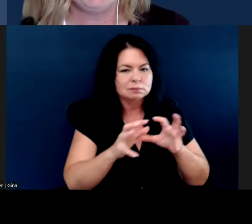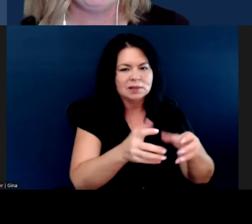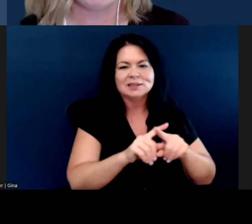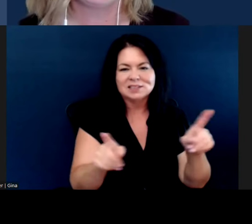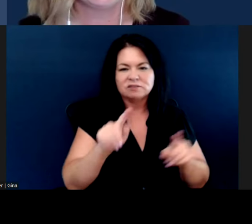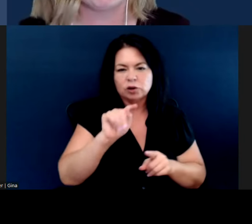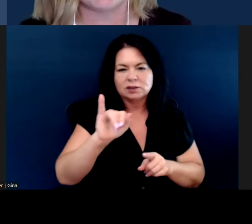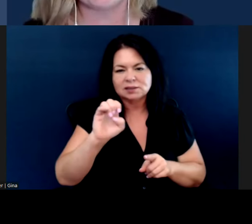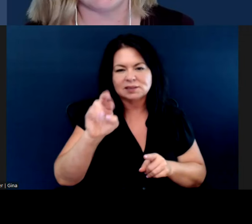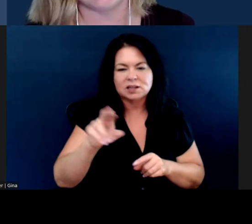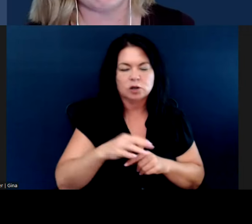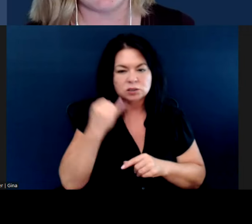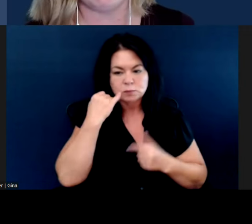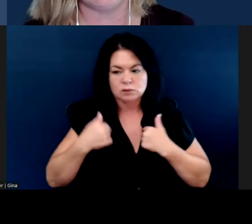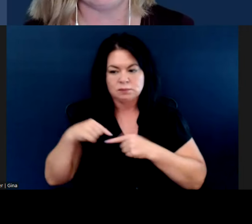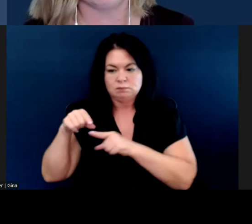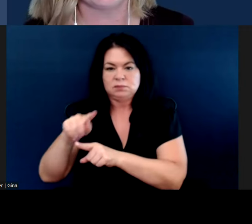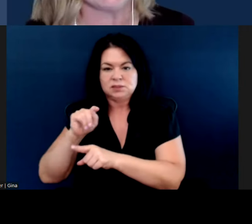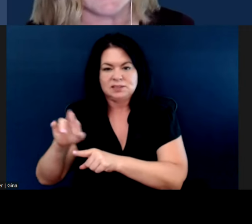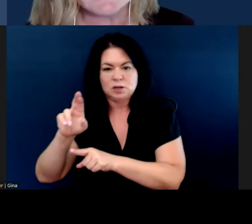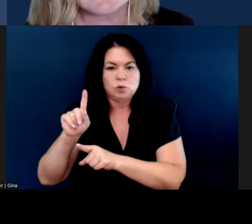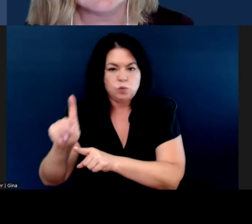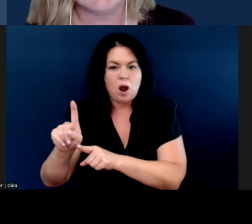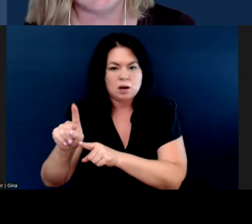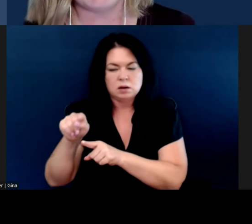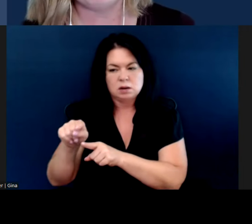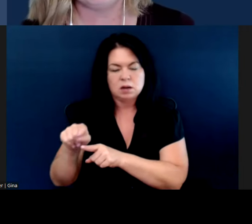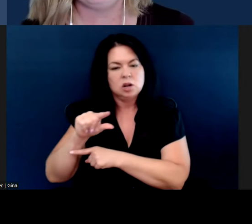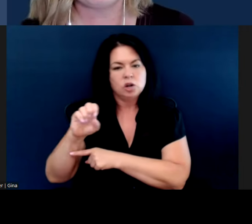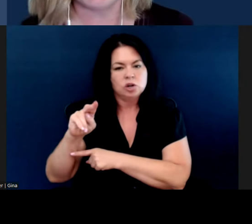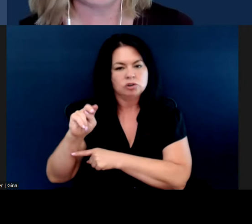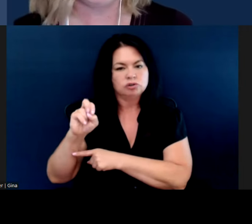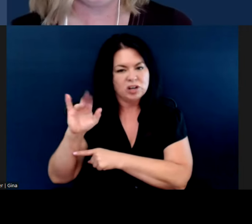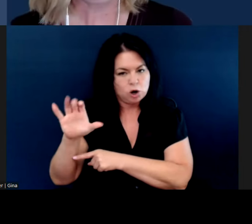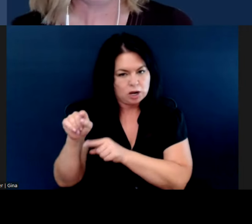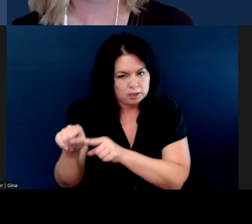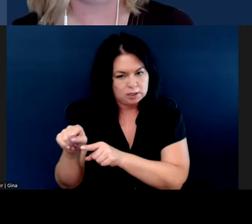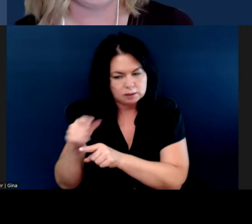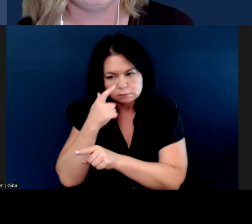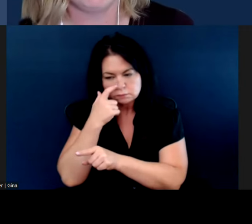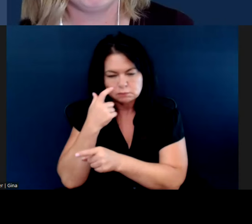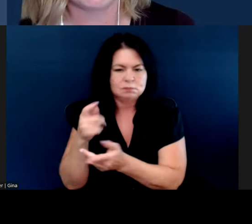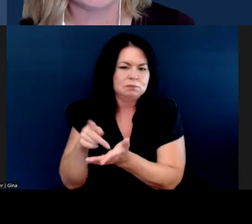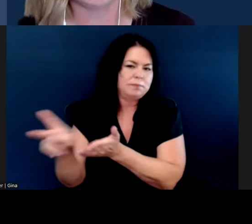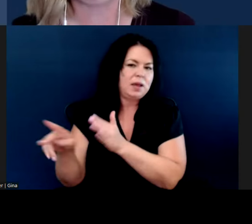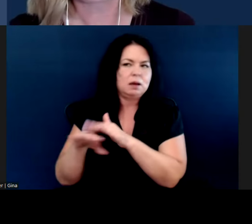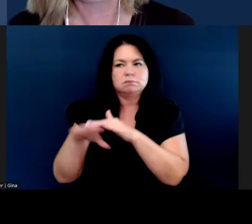like if you have a tier 1 drug, which might be generic, you're probably going to pay way less than